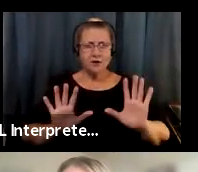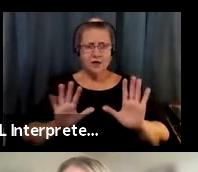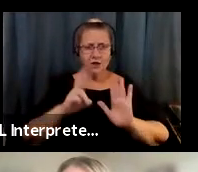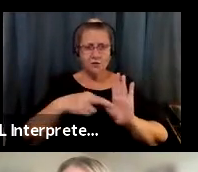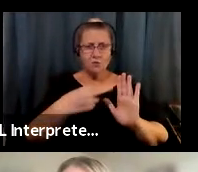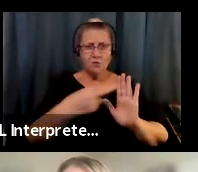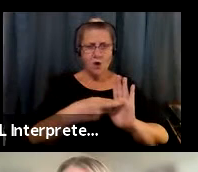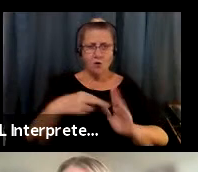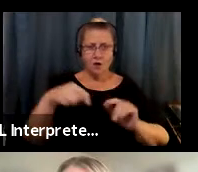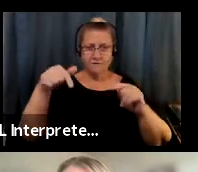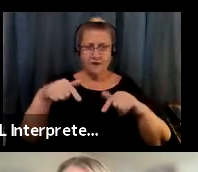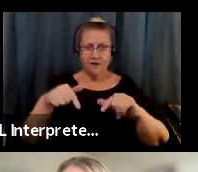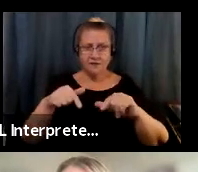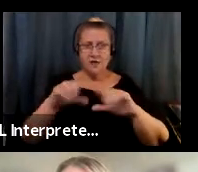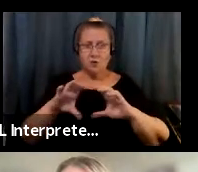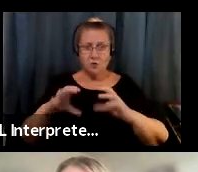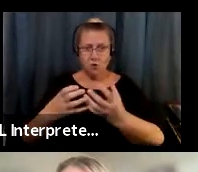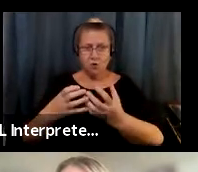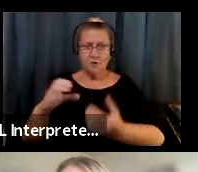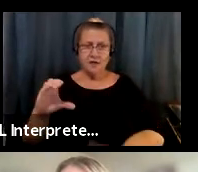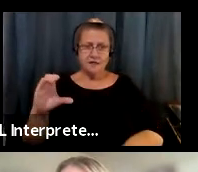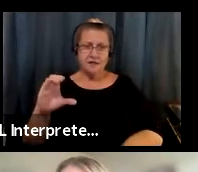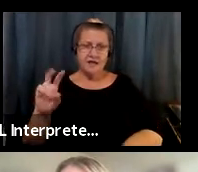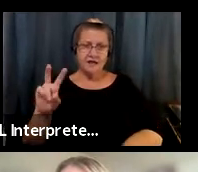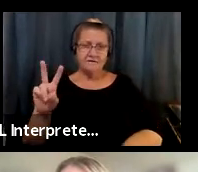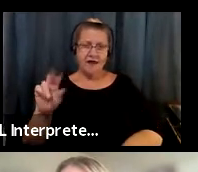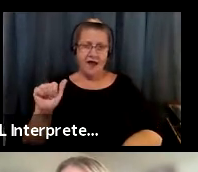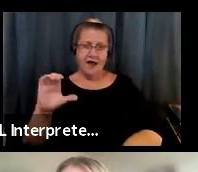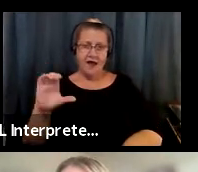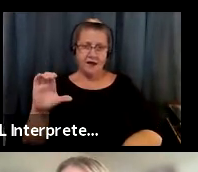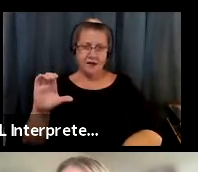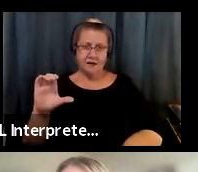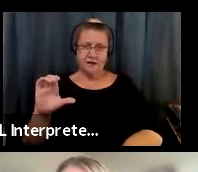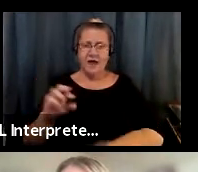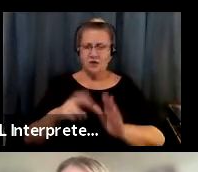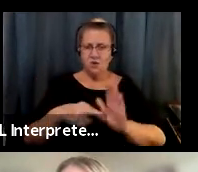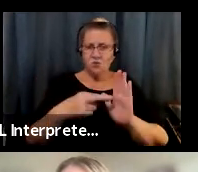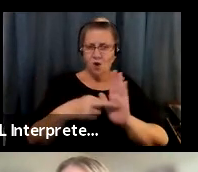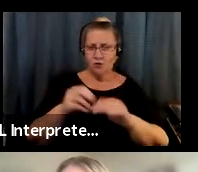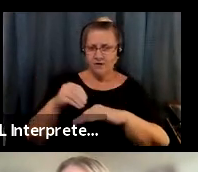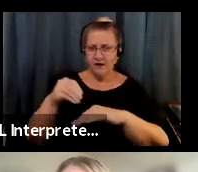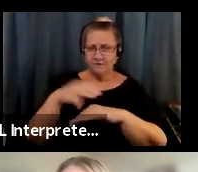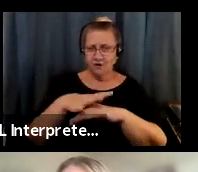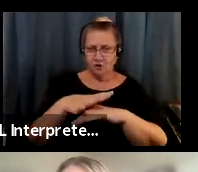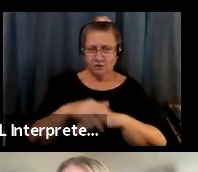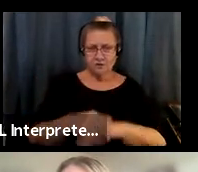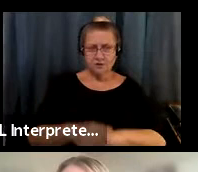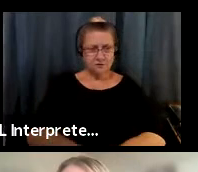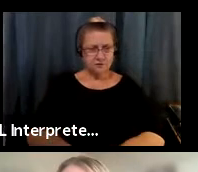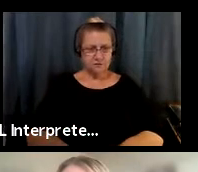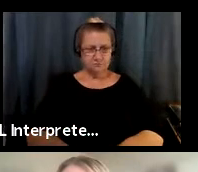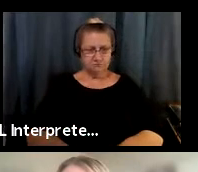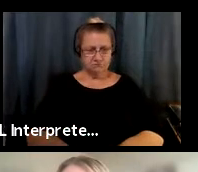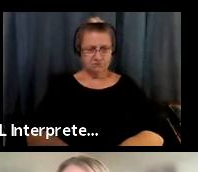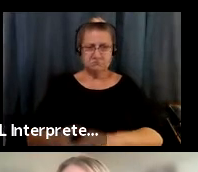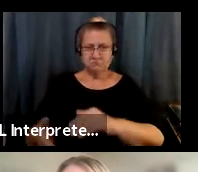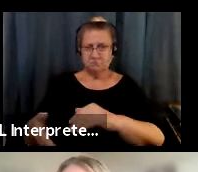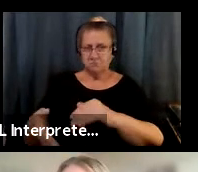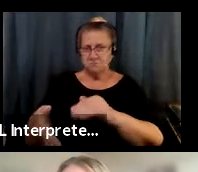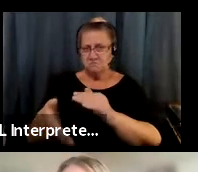CVAC and more influence for CVAC members as well. There was a lack of clarity with the role and the